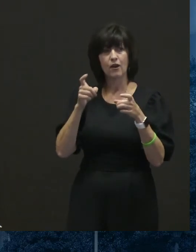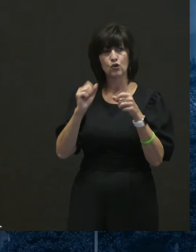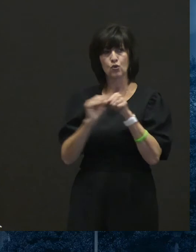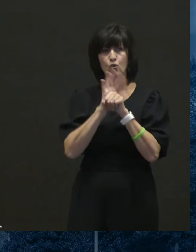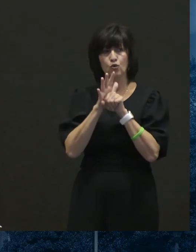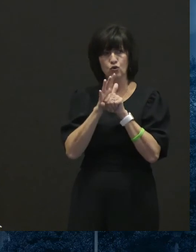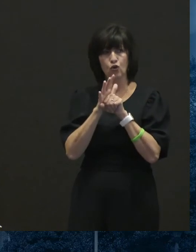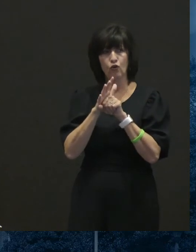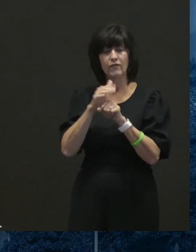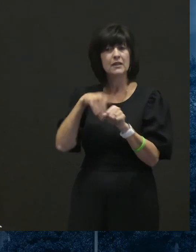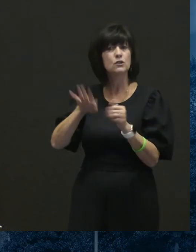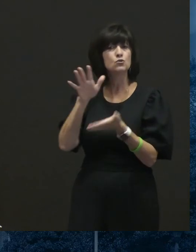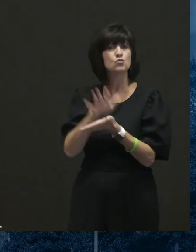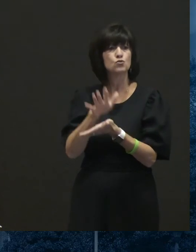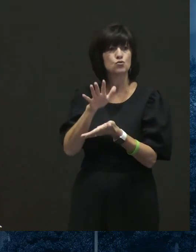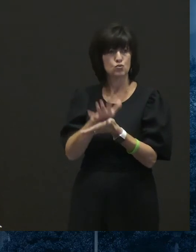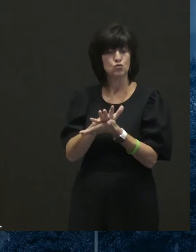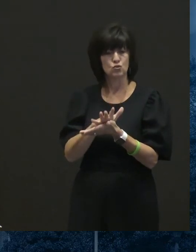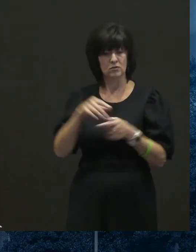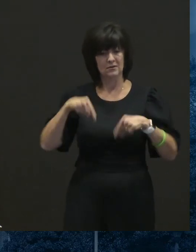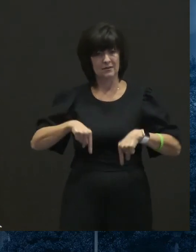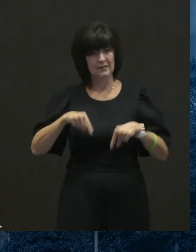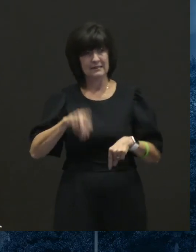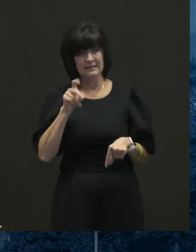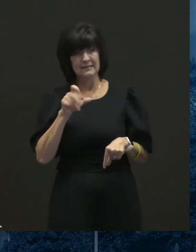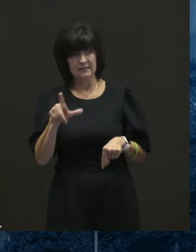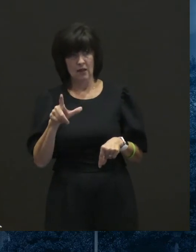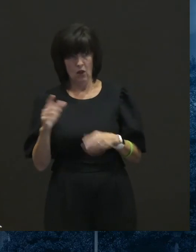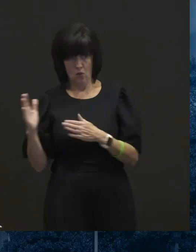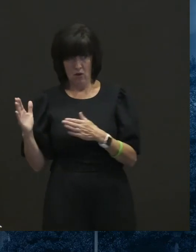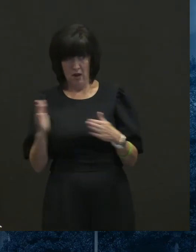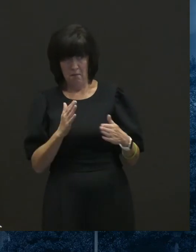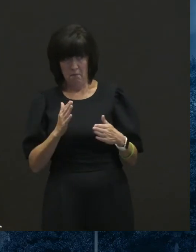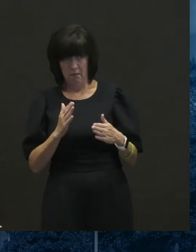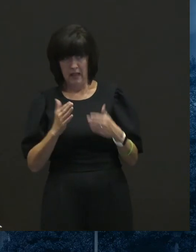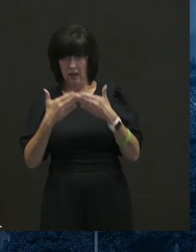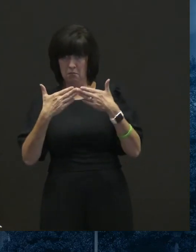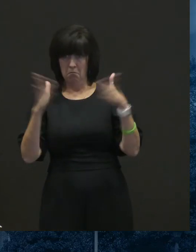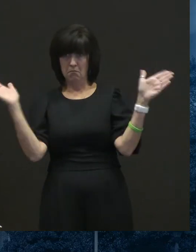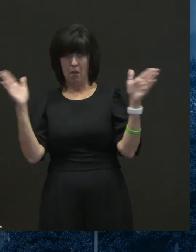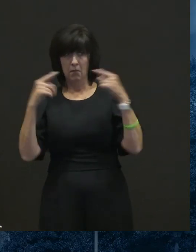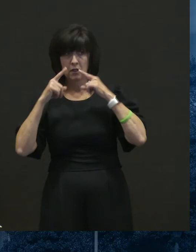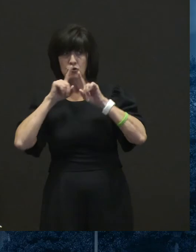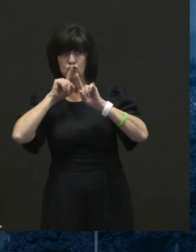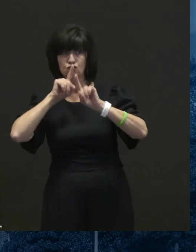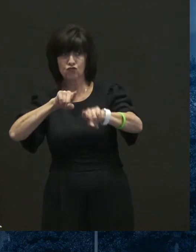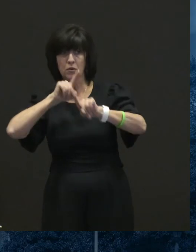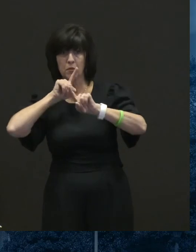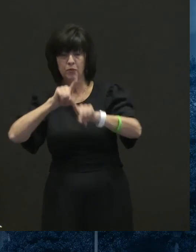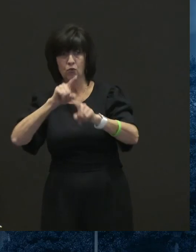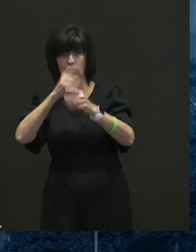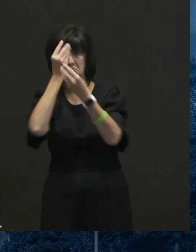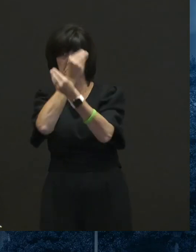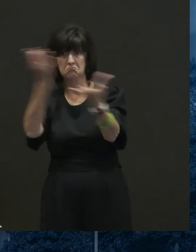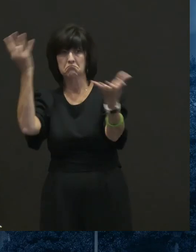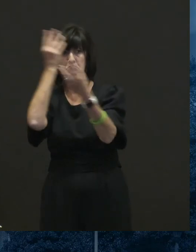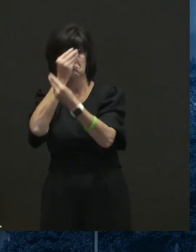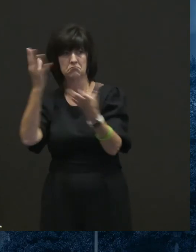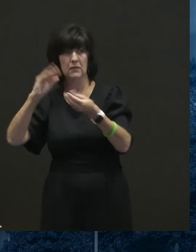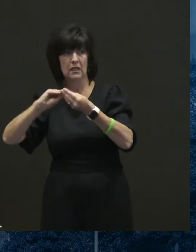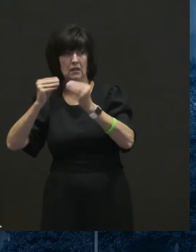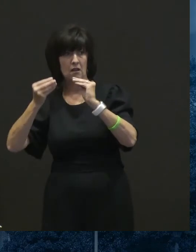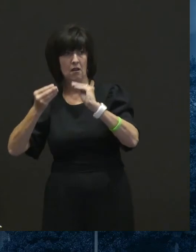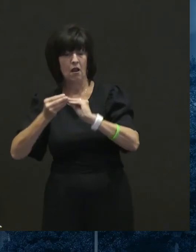planning to publicly report coronavirus cases in schools. What are those plans specifically?